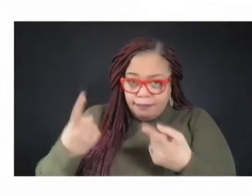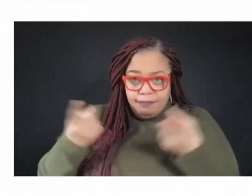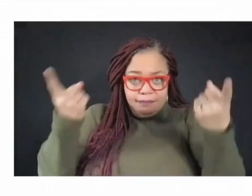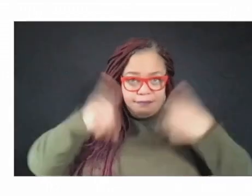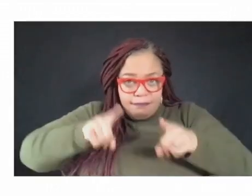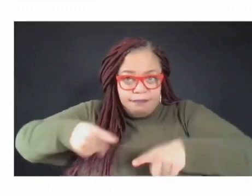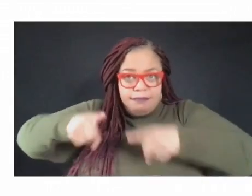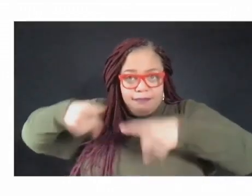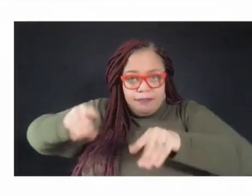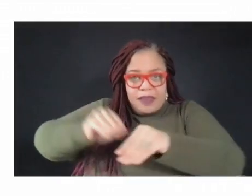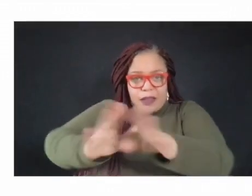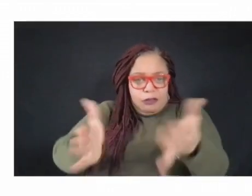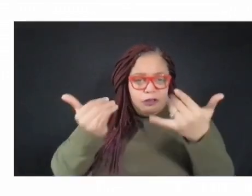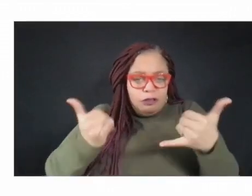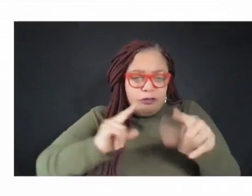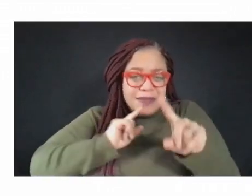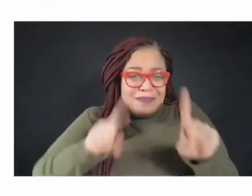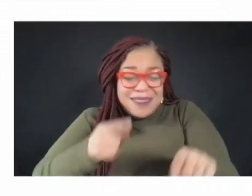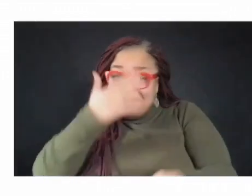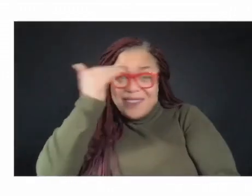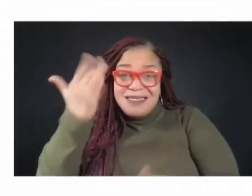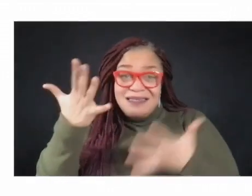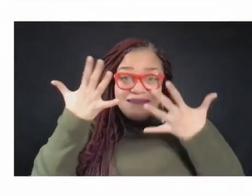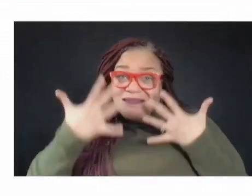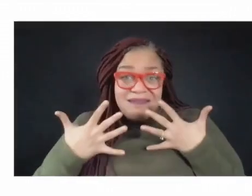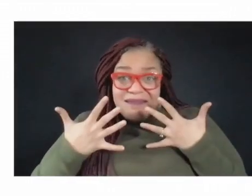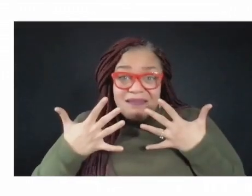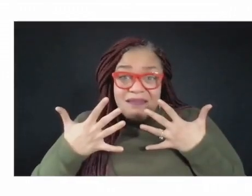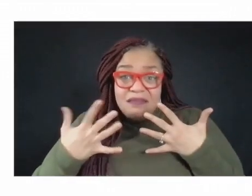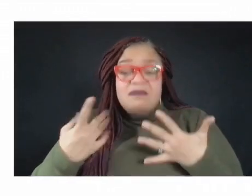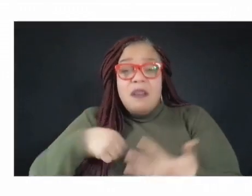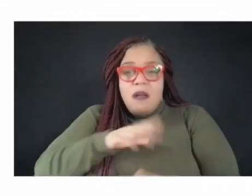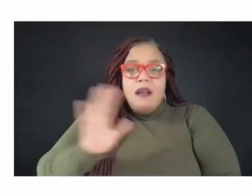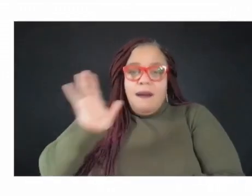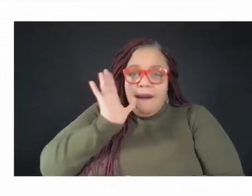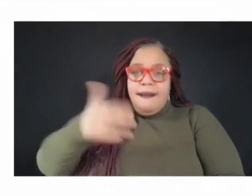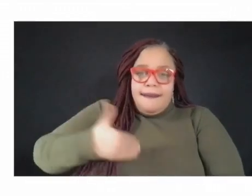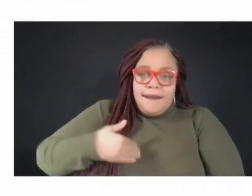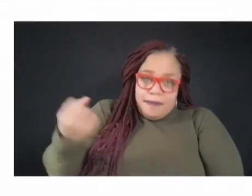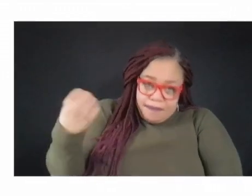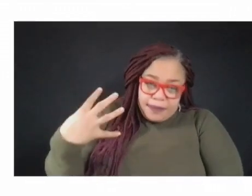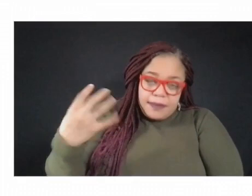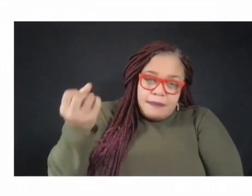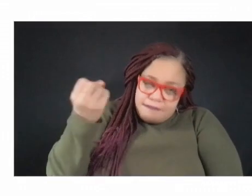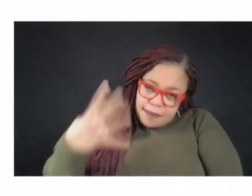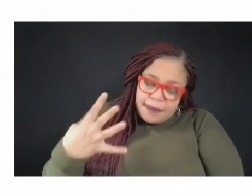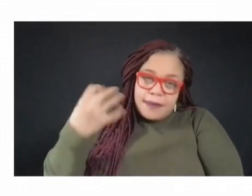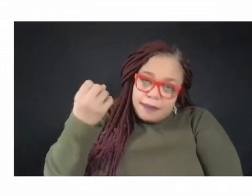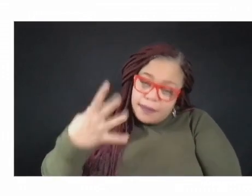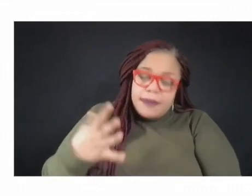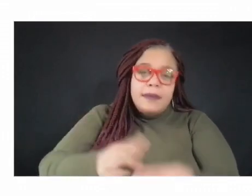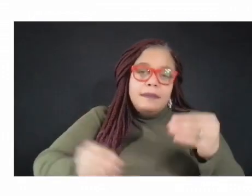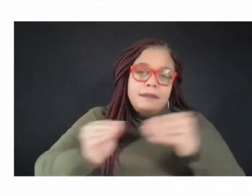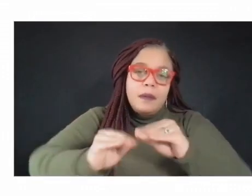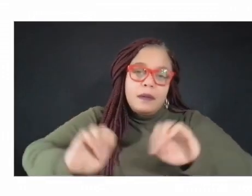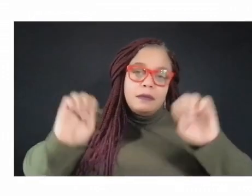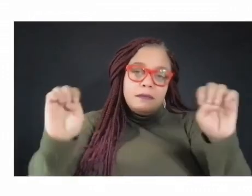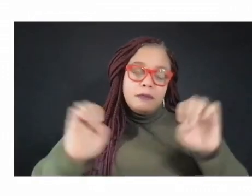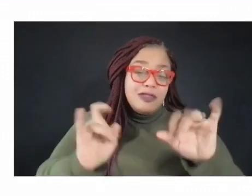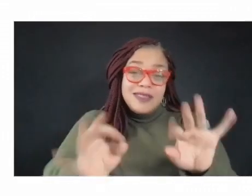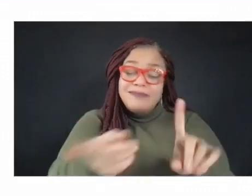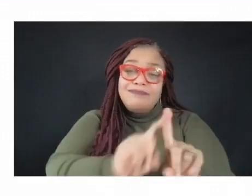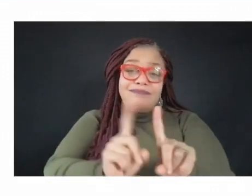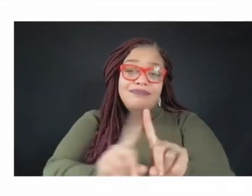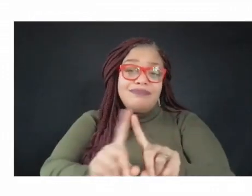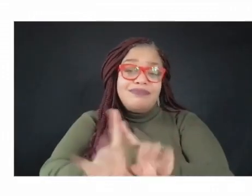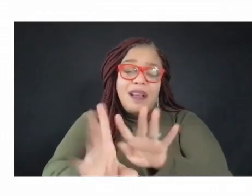we're going to have many more emergencies of different kinds, and we have to get our